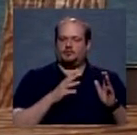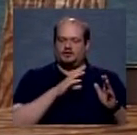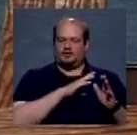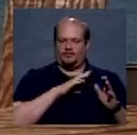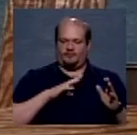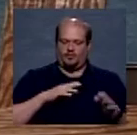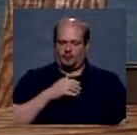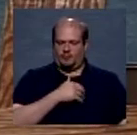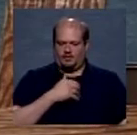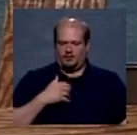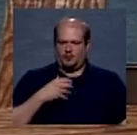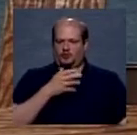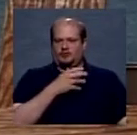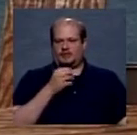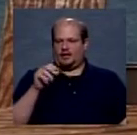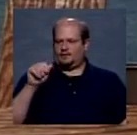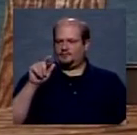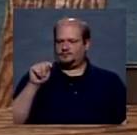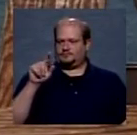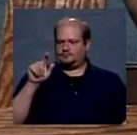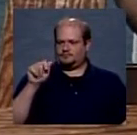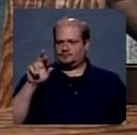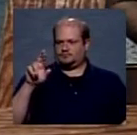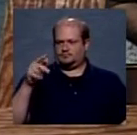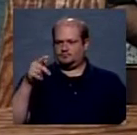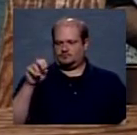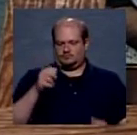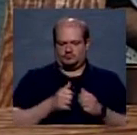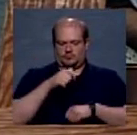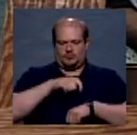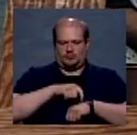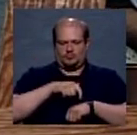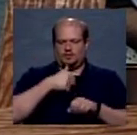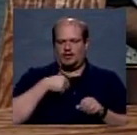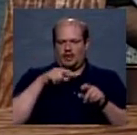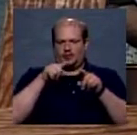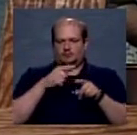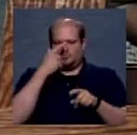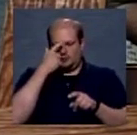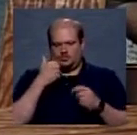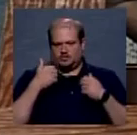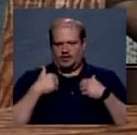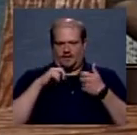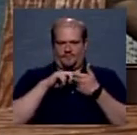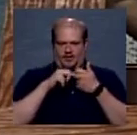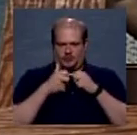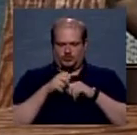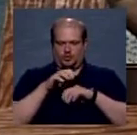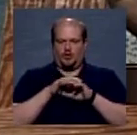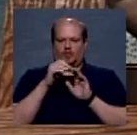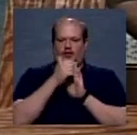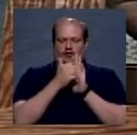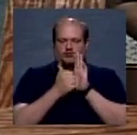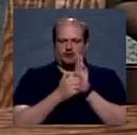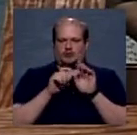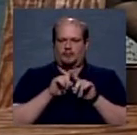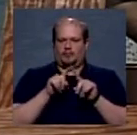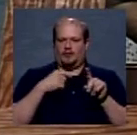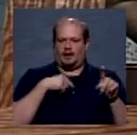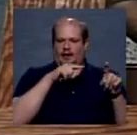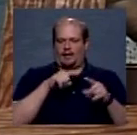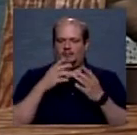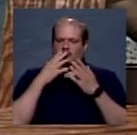and the at-large. Most times when I come, I'm coming because you have an issue on the agenda, but I came to thank you